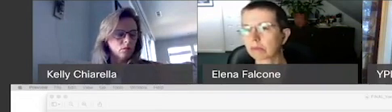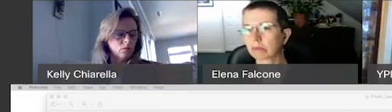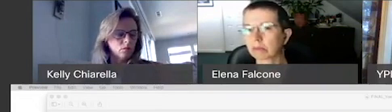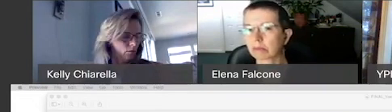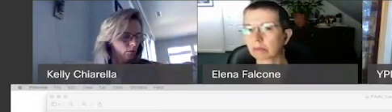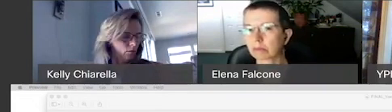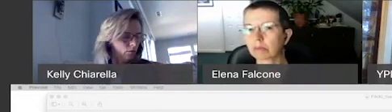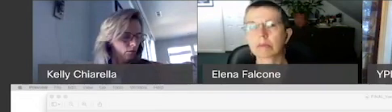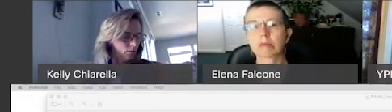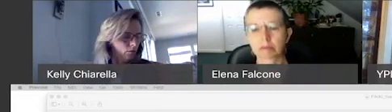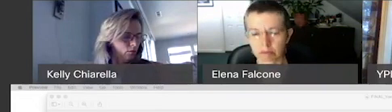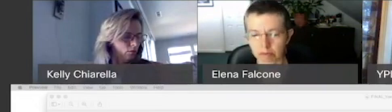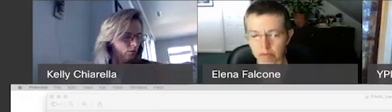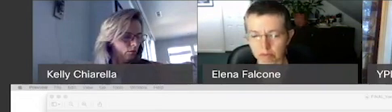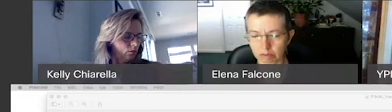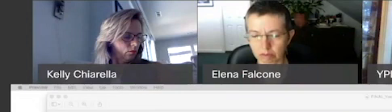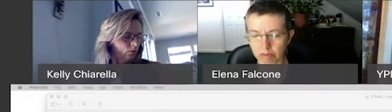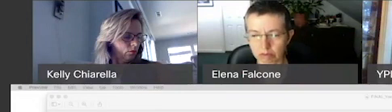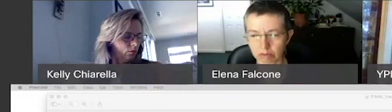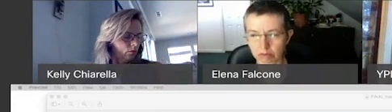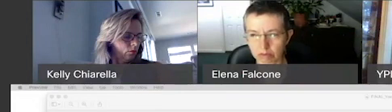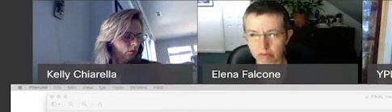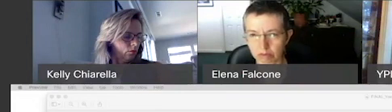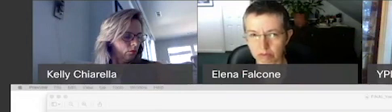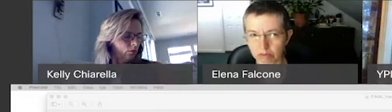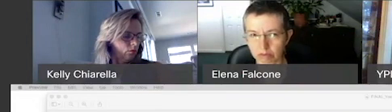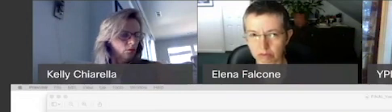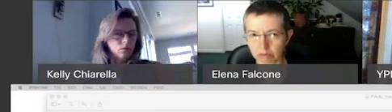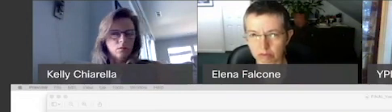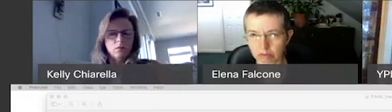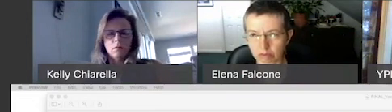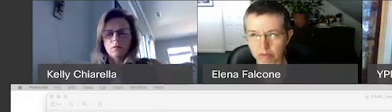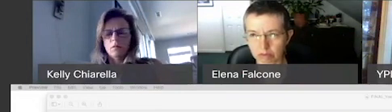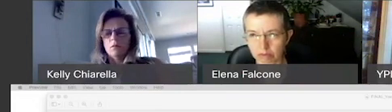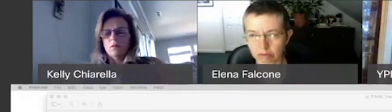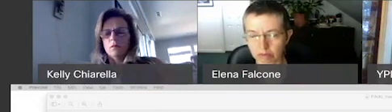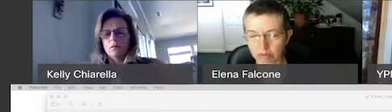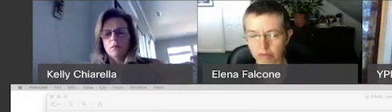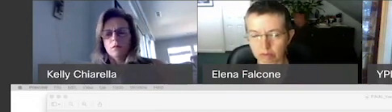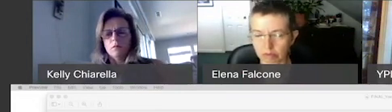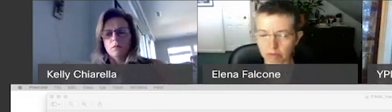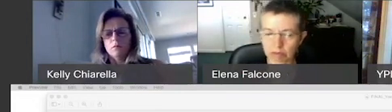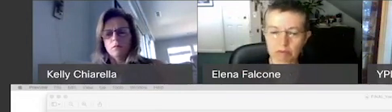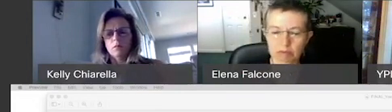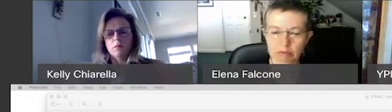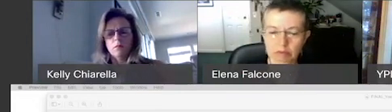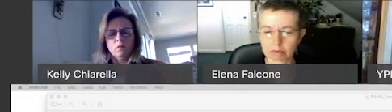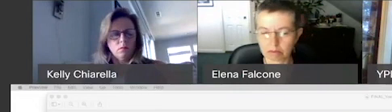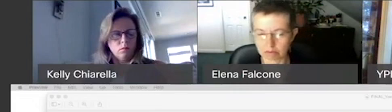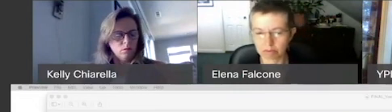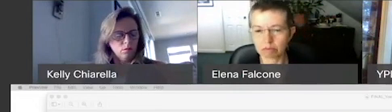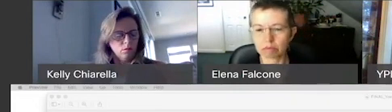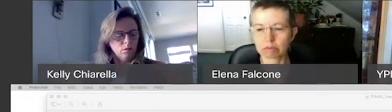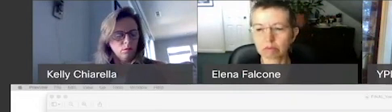fellow New Yorkers and our fellow United States folks by making charitable donations. And we should be charitable and we should be